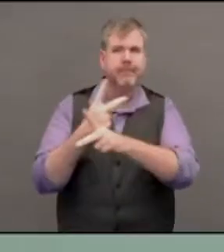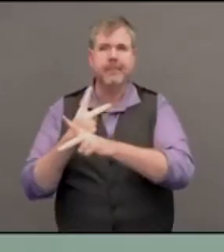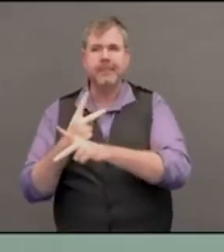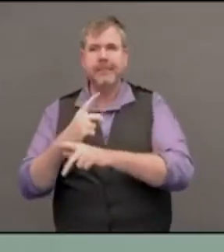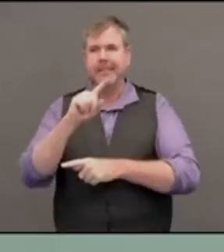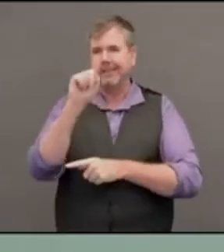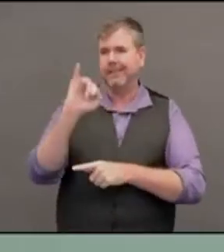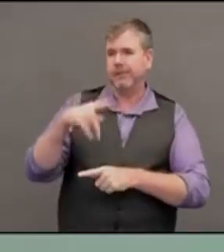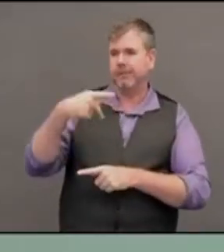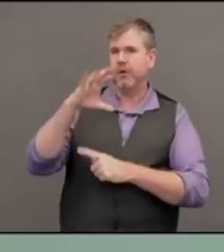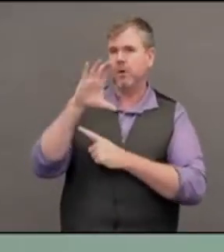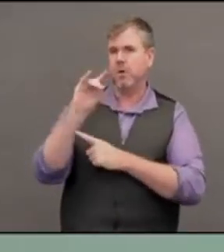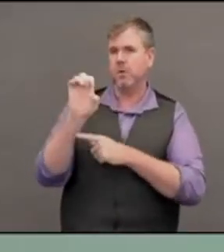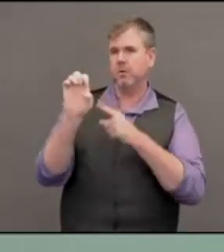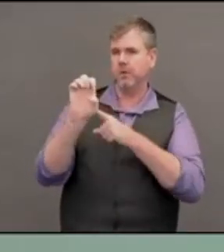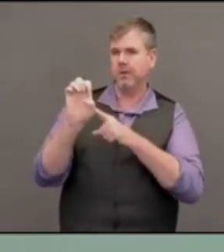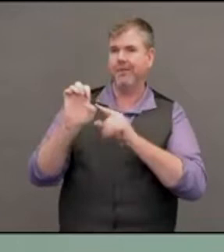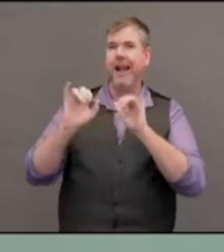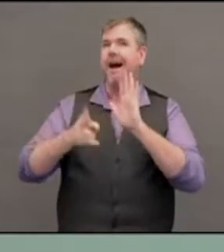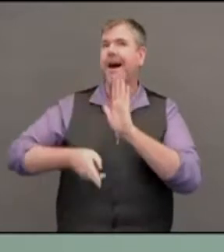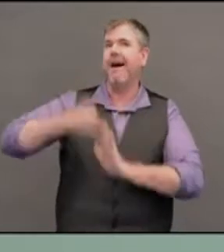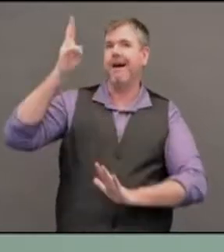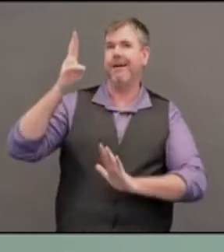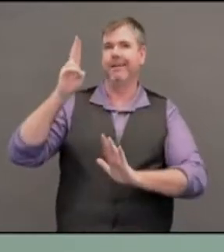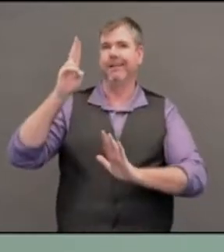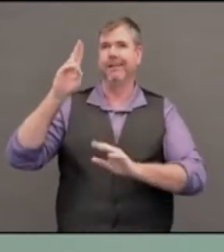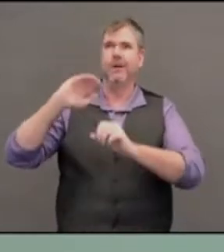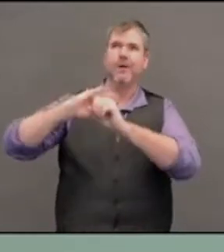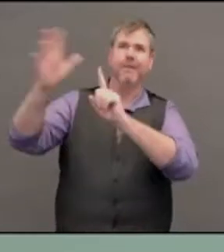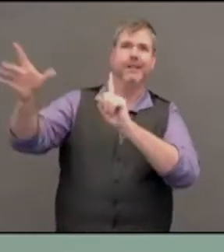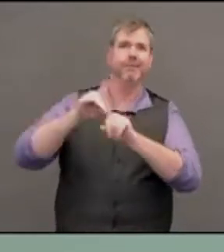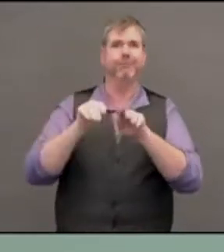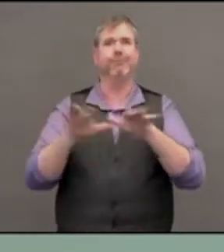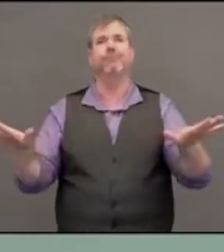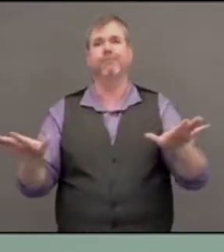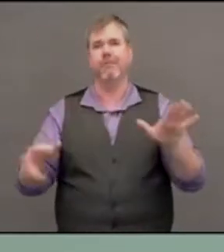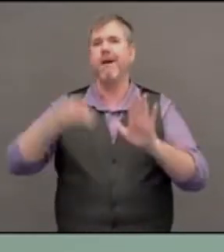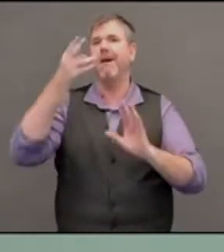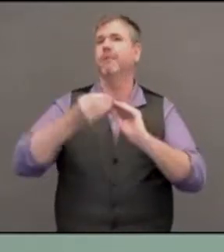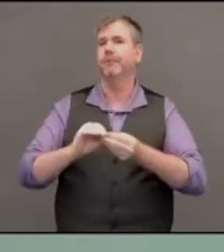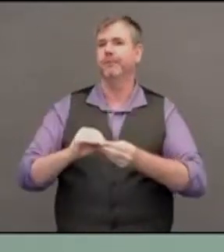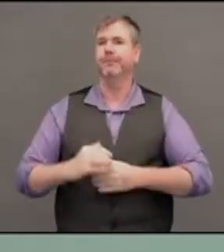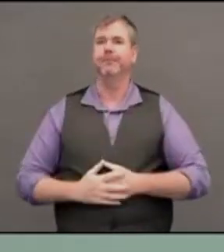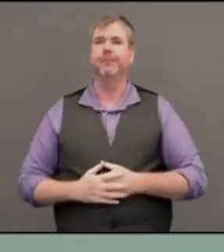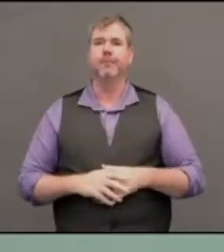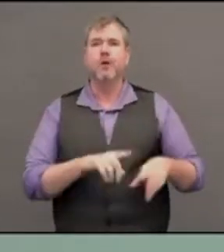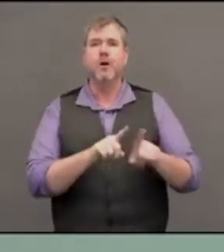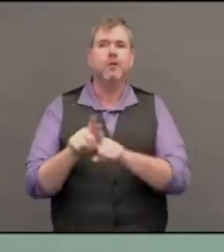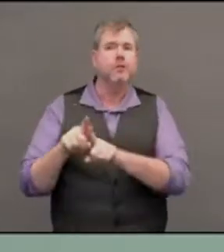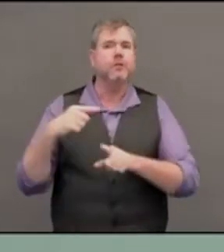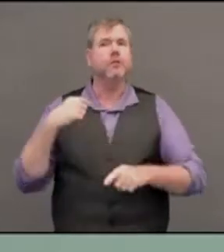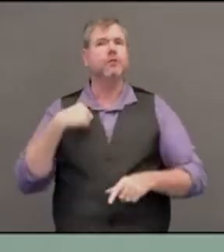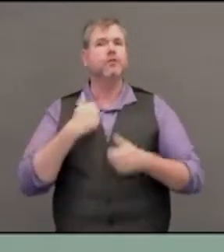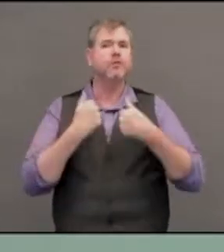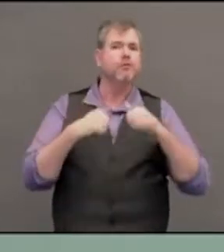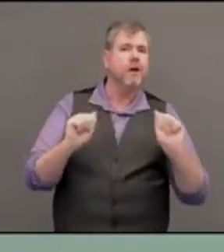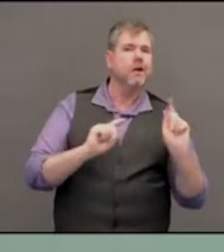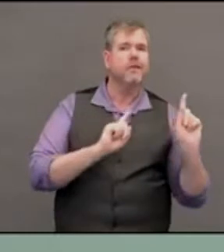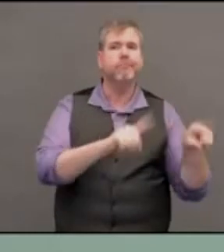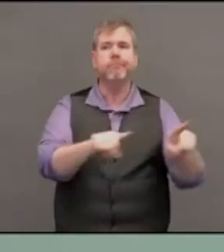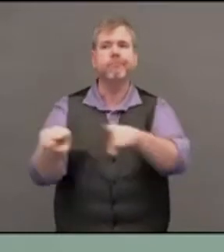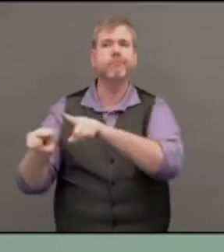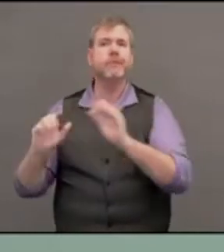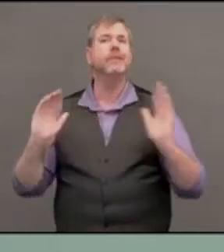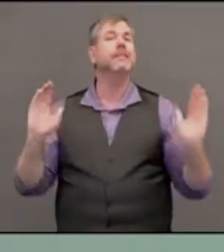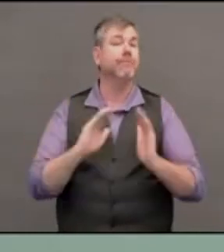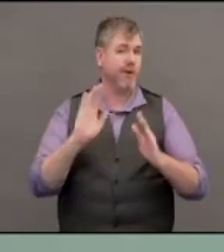highest rates of COVID. We try to also target small businesses, not big corporate businesses, because